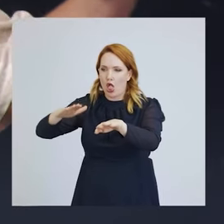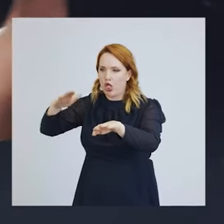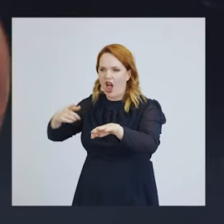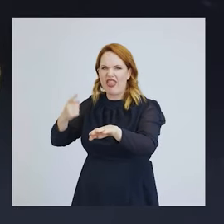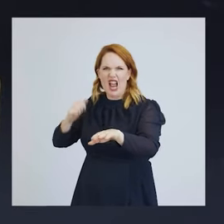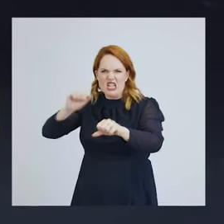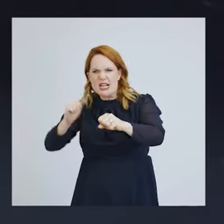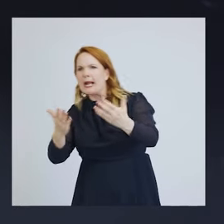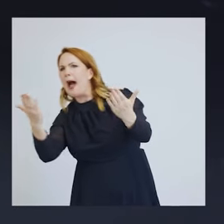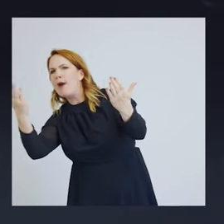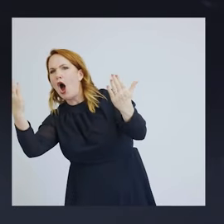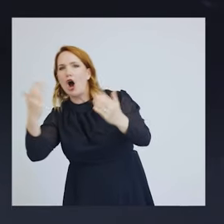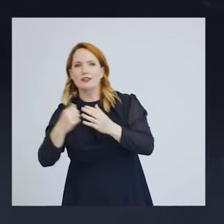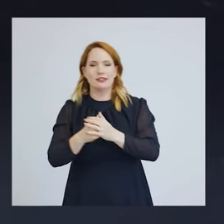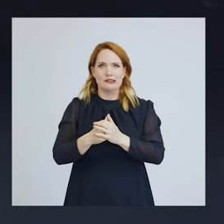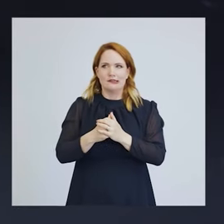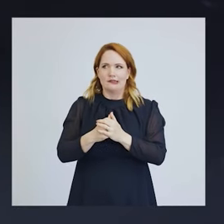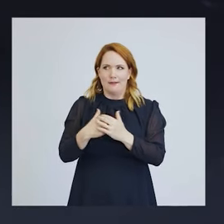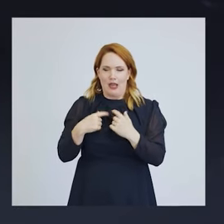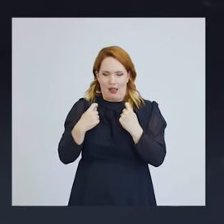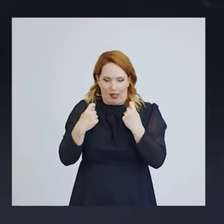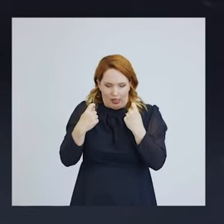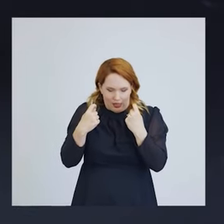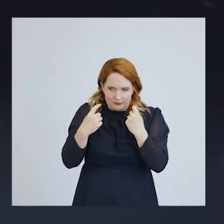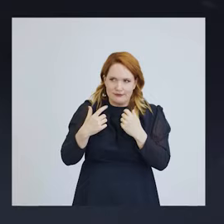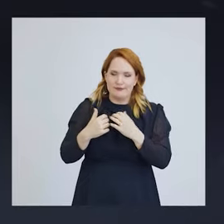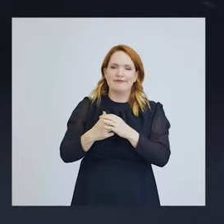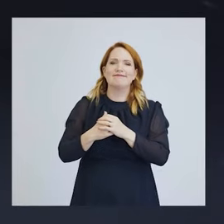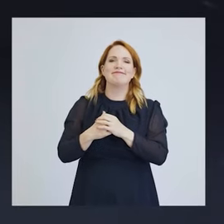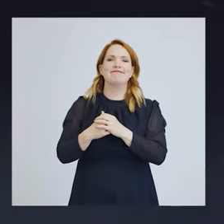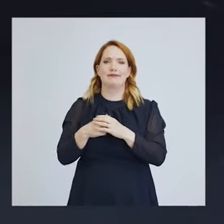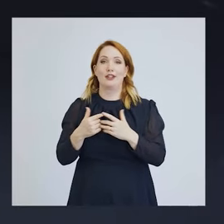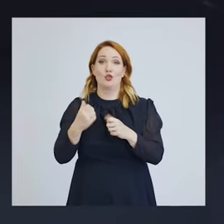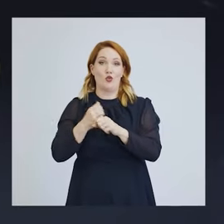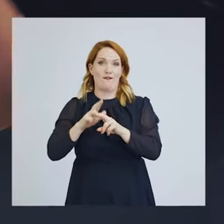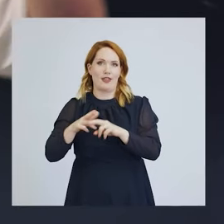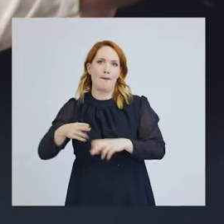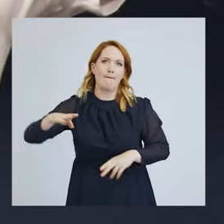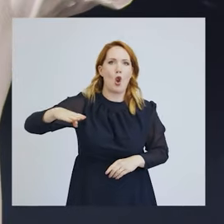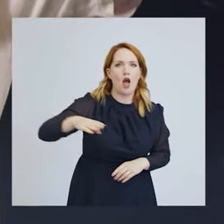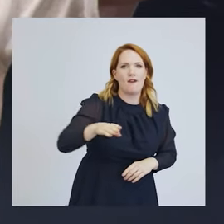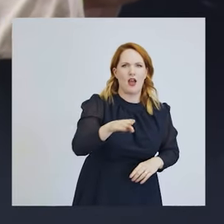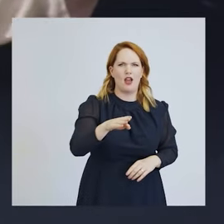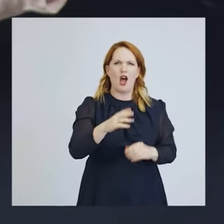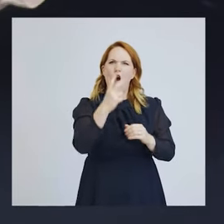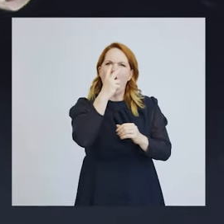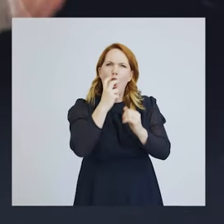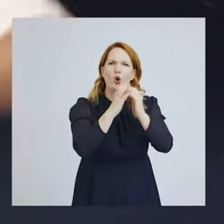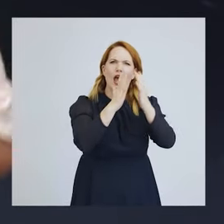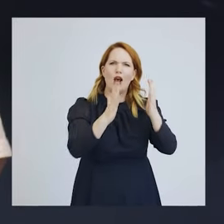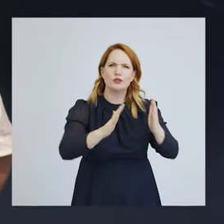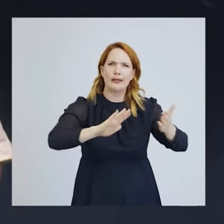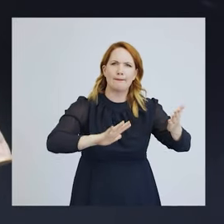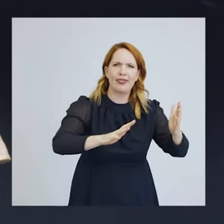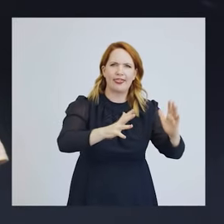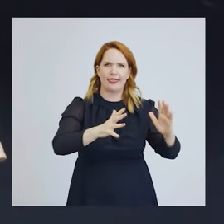10 cars beeping behind us and I'm just slowly going down in my seat. And he pulls over to the side and there's this old house that's fully run